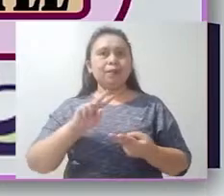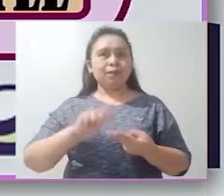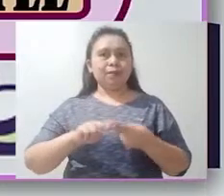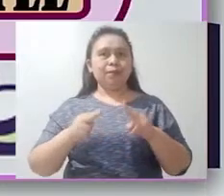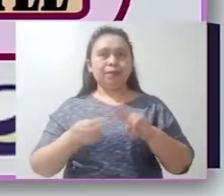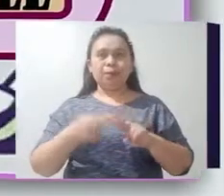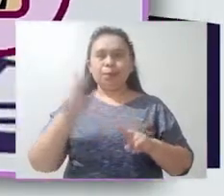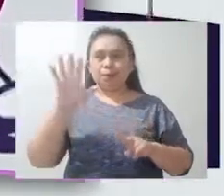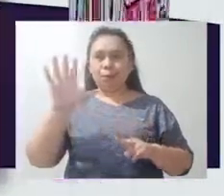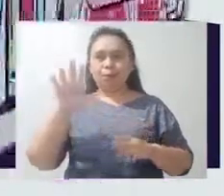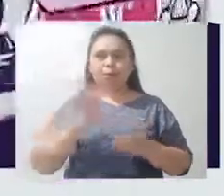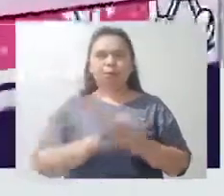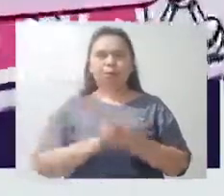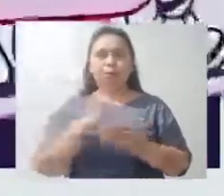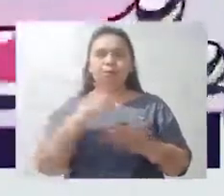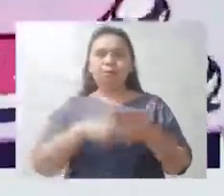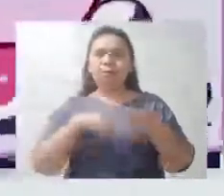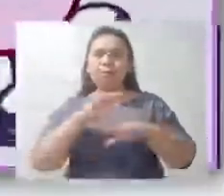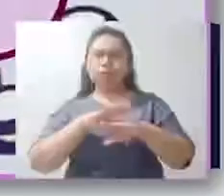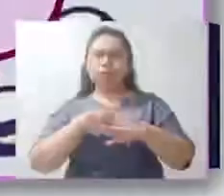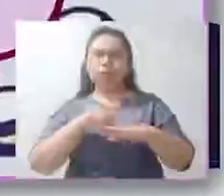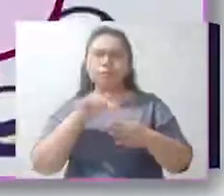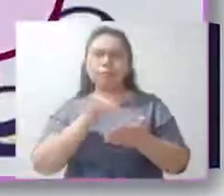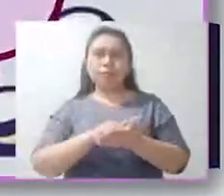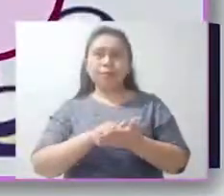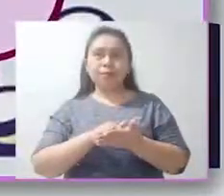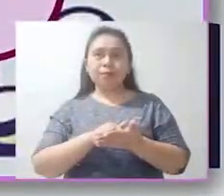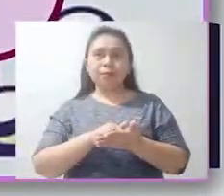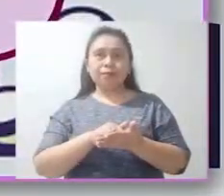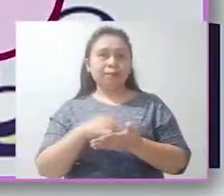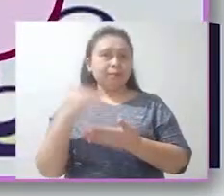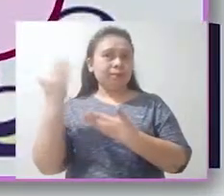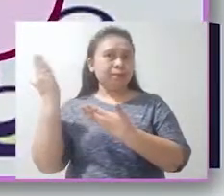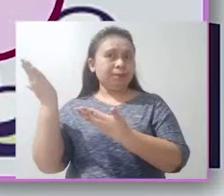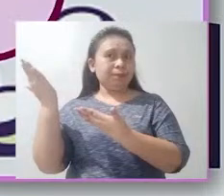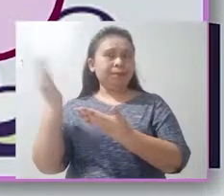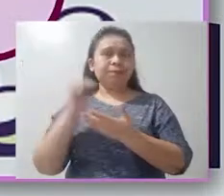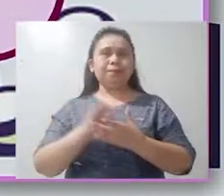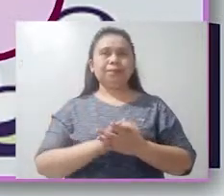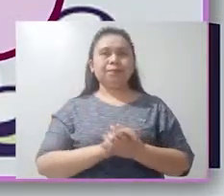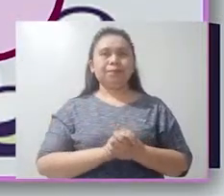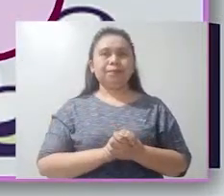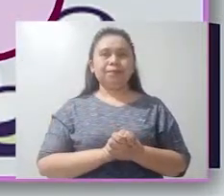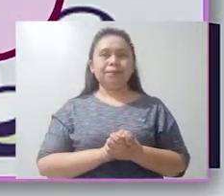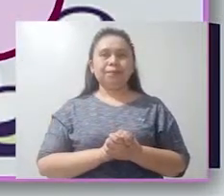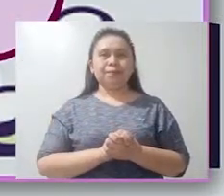Number 5, what do you call this laboratory equipment?